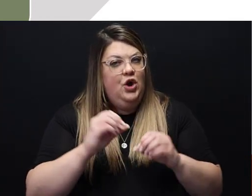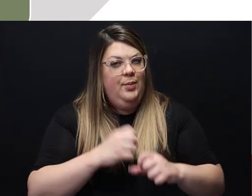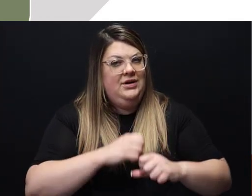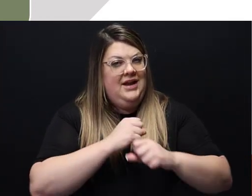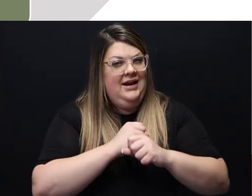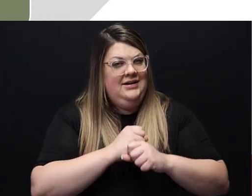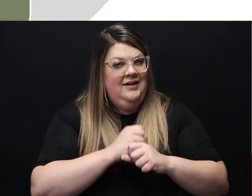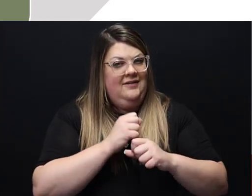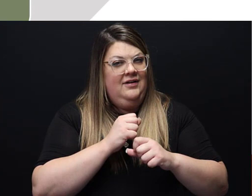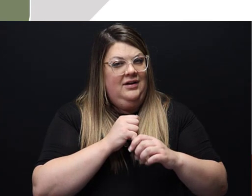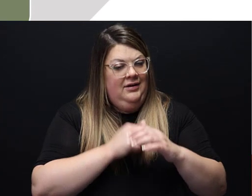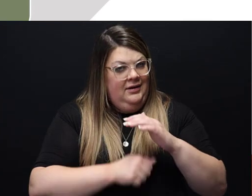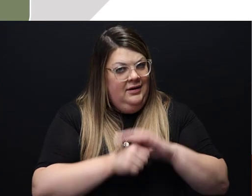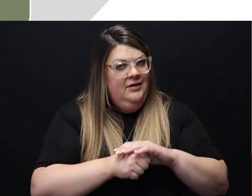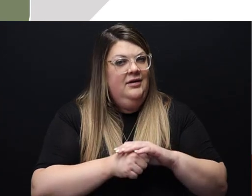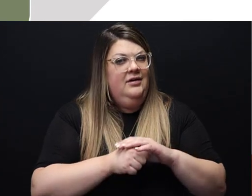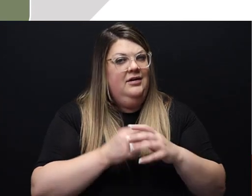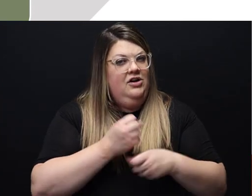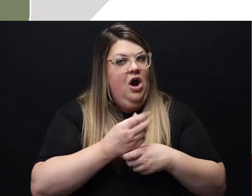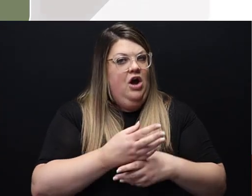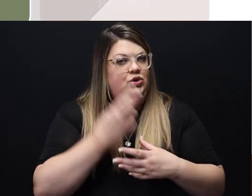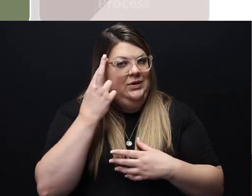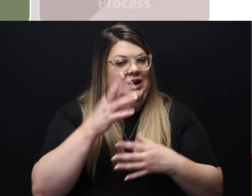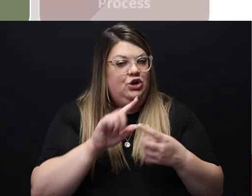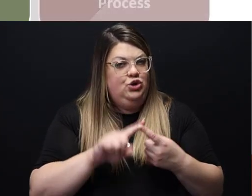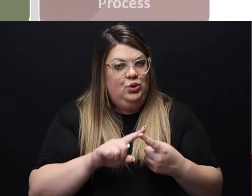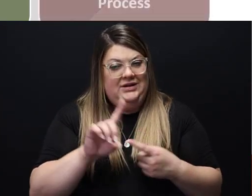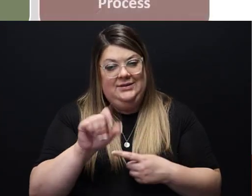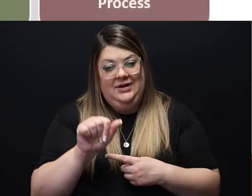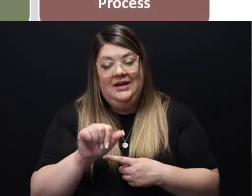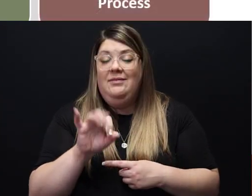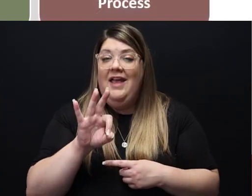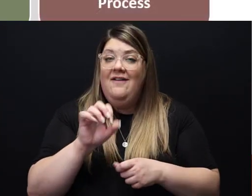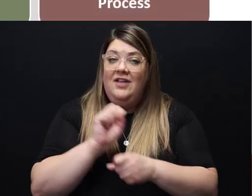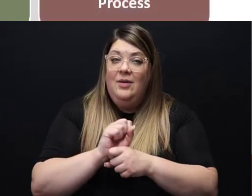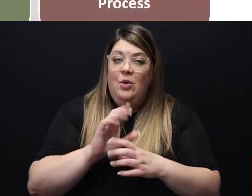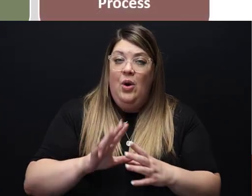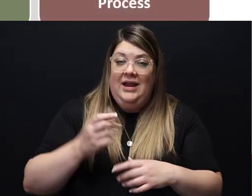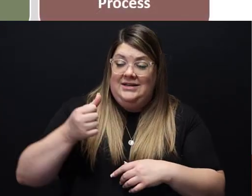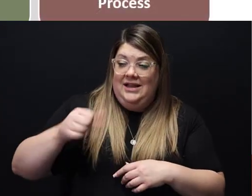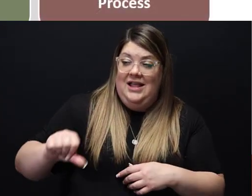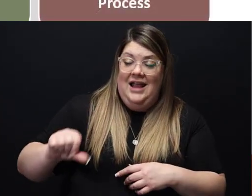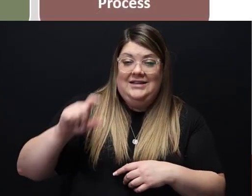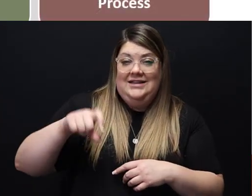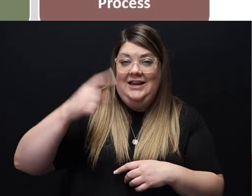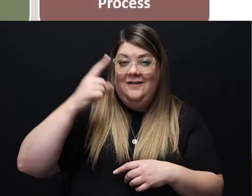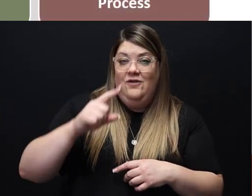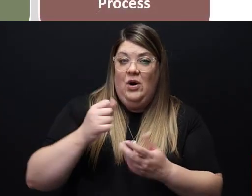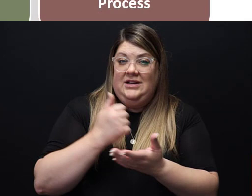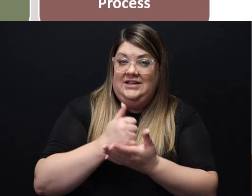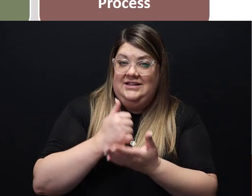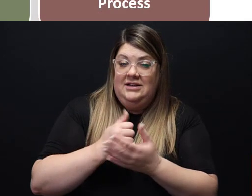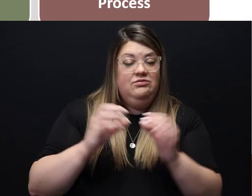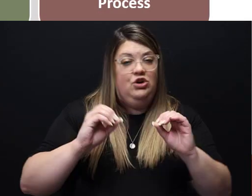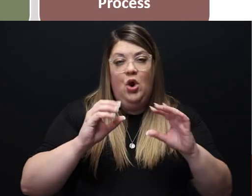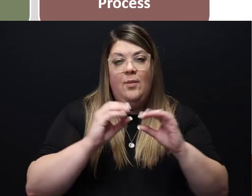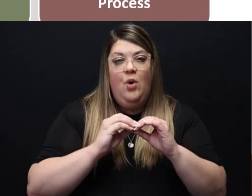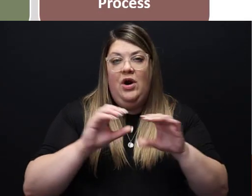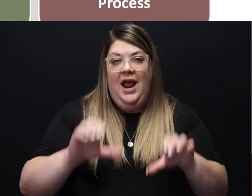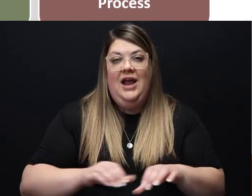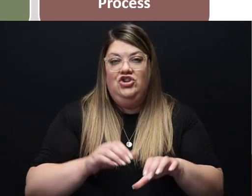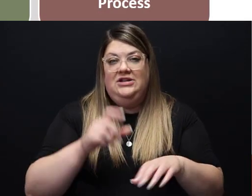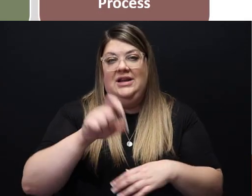a qualified disability. If the employee declines the need for assistance, no further action is